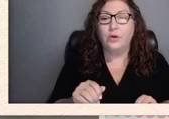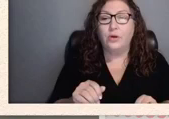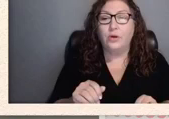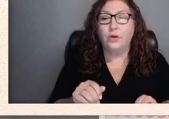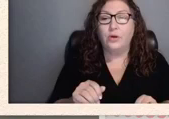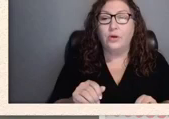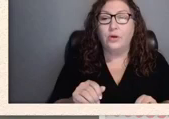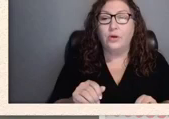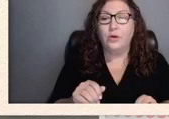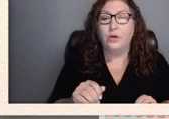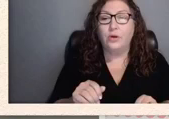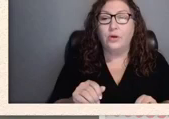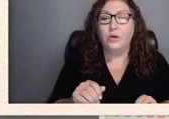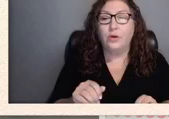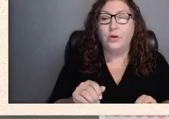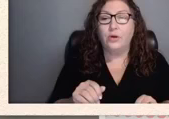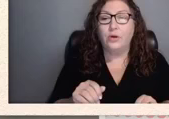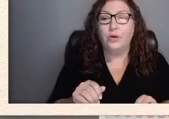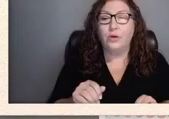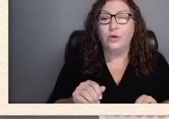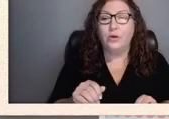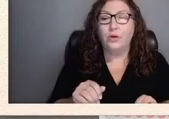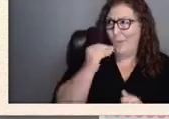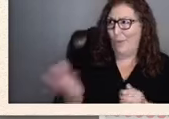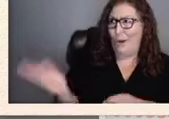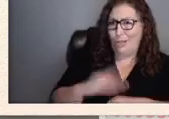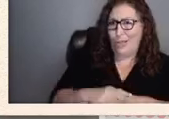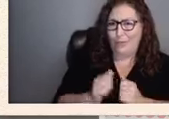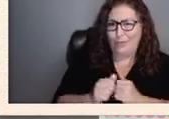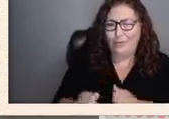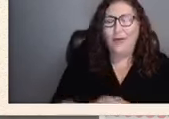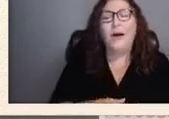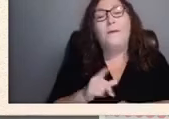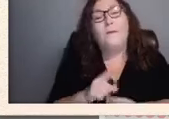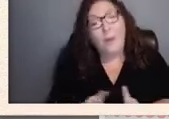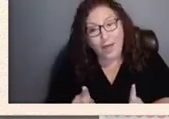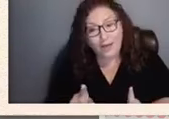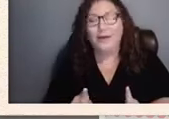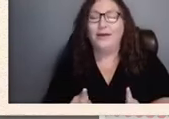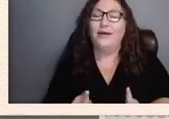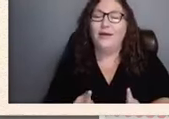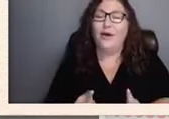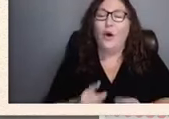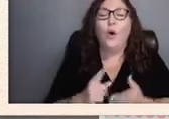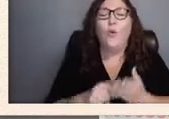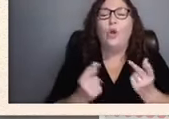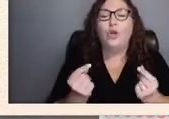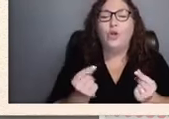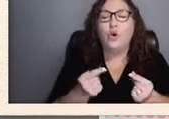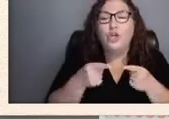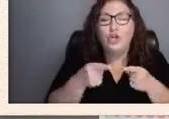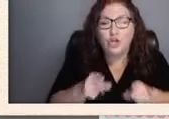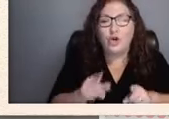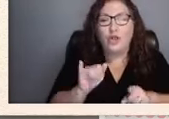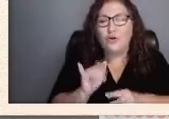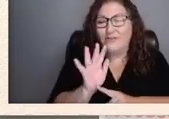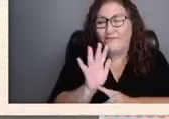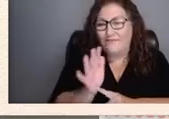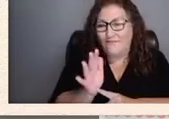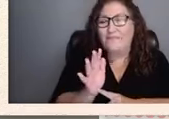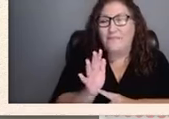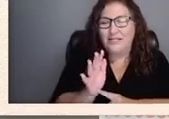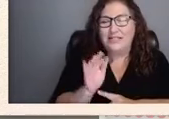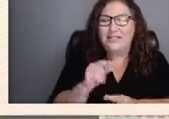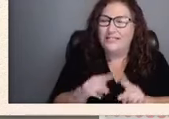time with my child. I'm home with them all the time. But what are you doing during those 5 minutes that's different? You are following